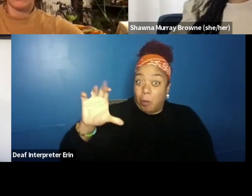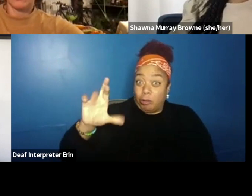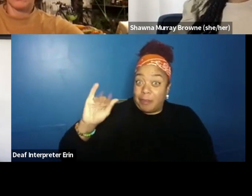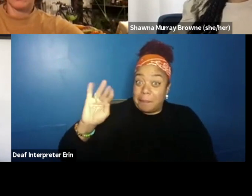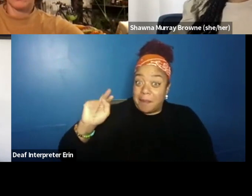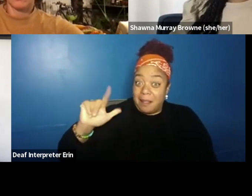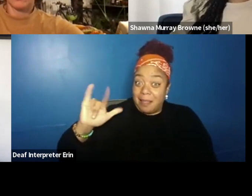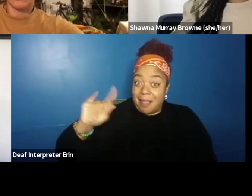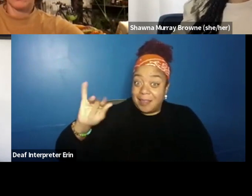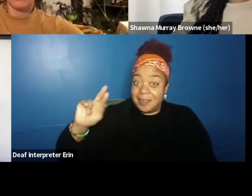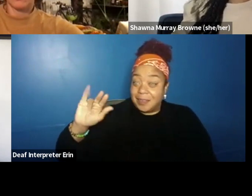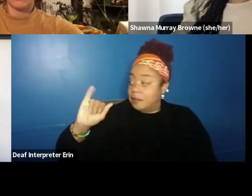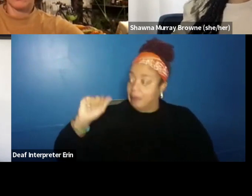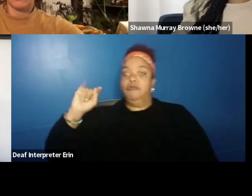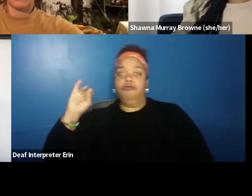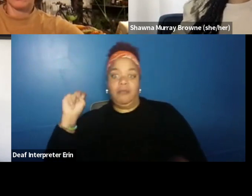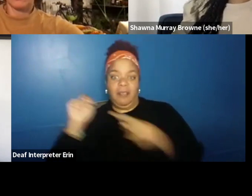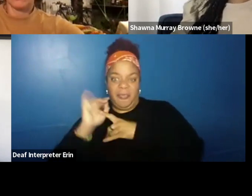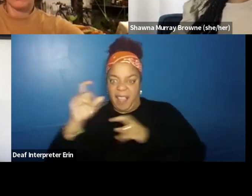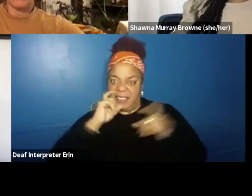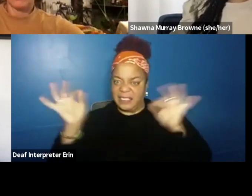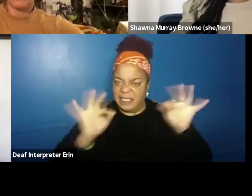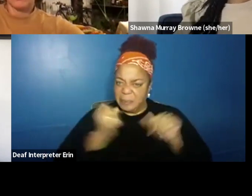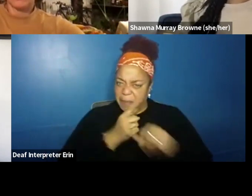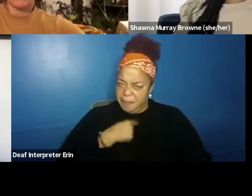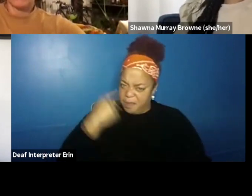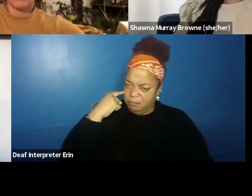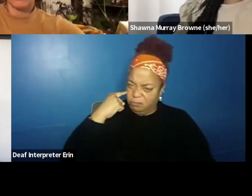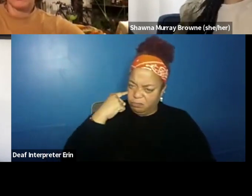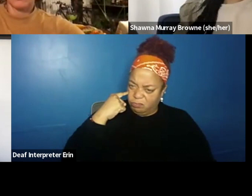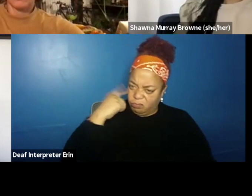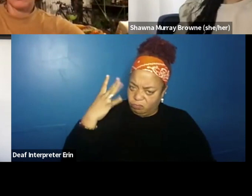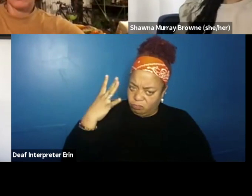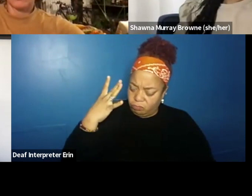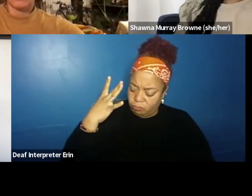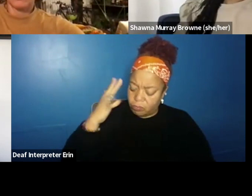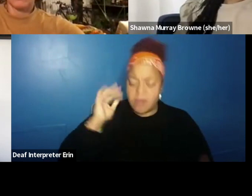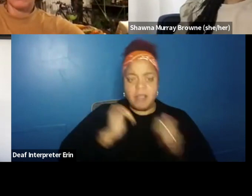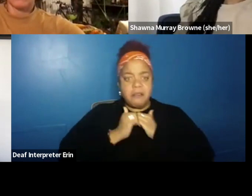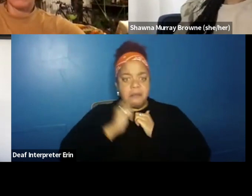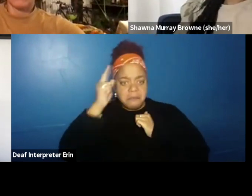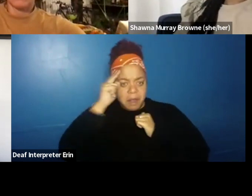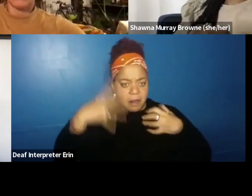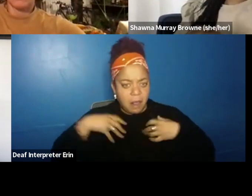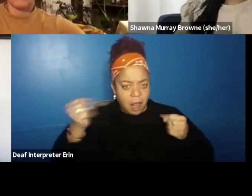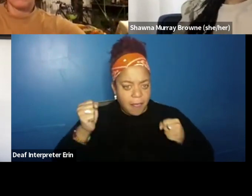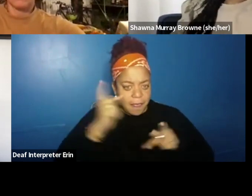care is considered to be expanding and increasing access